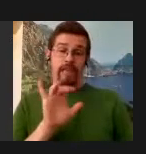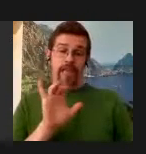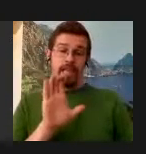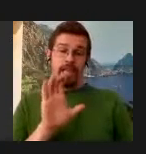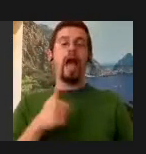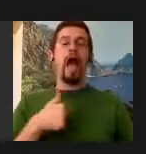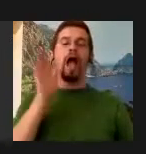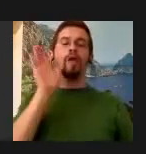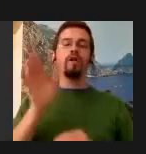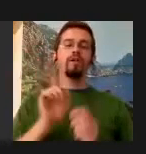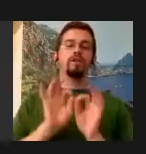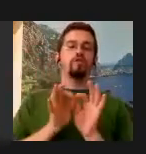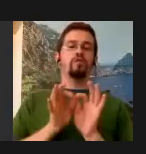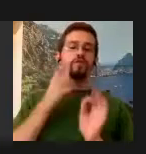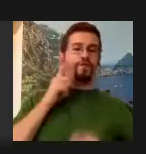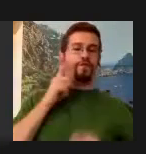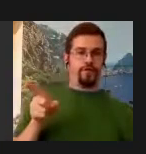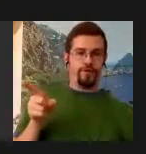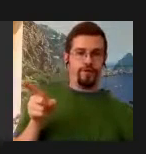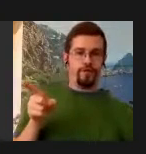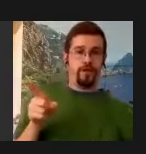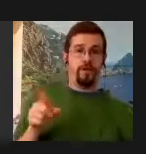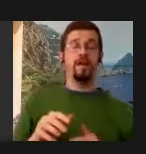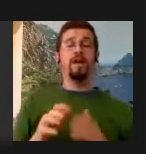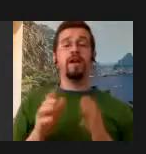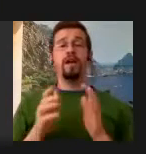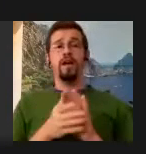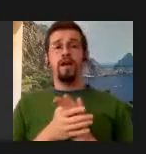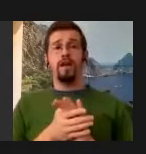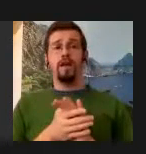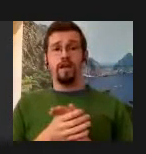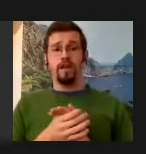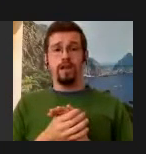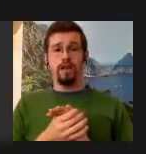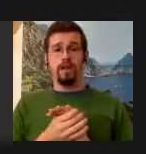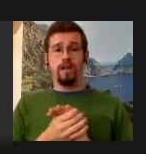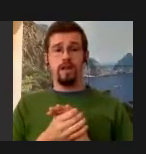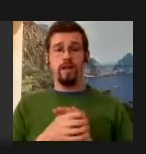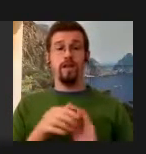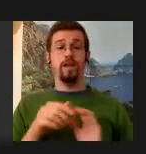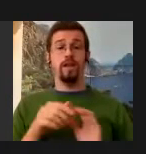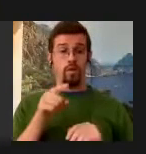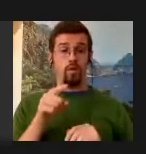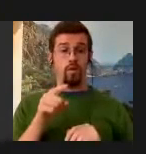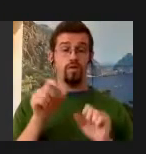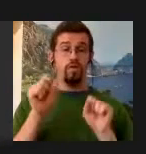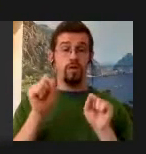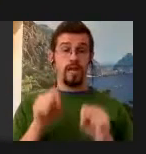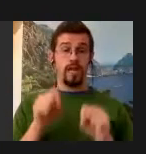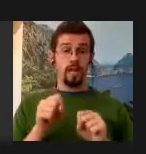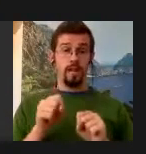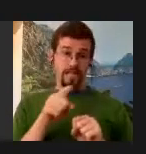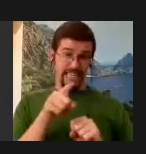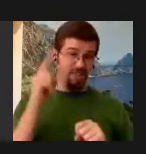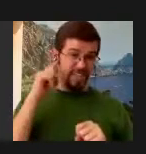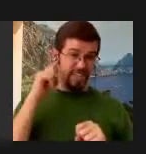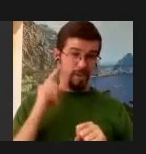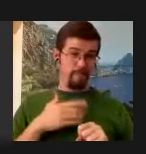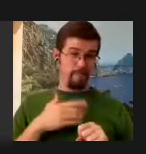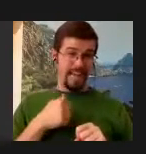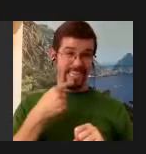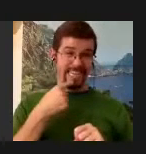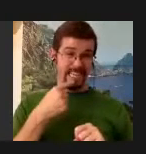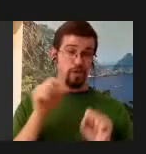her. Okay. Did you hear my point that you could switch your presentation with Steve's and do it